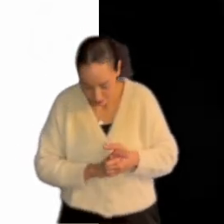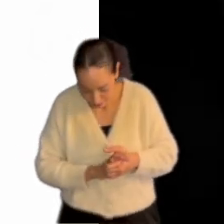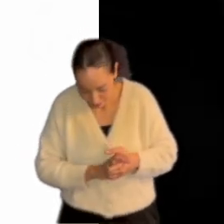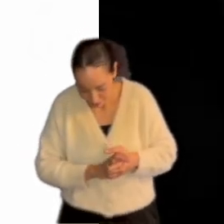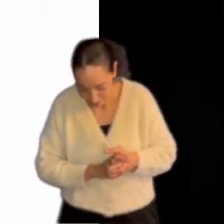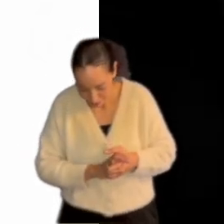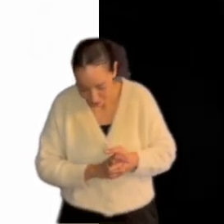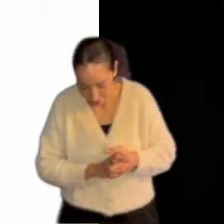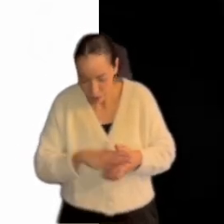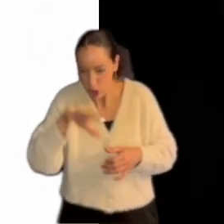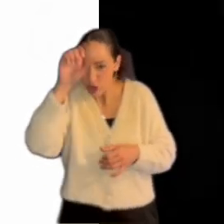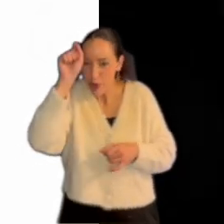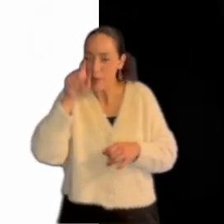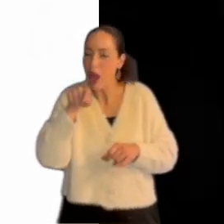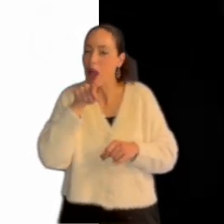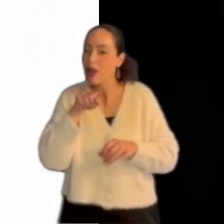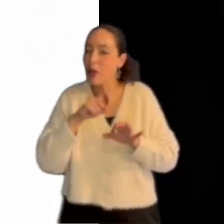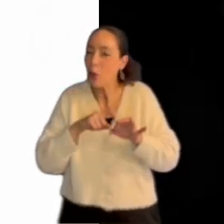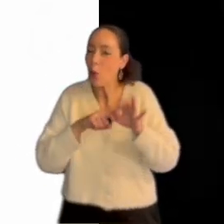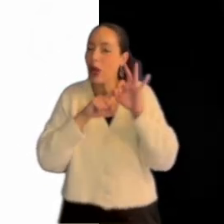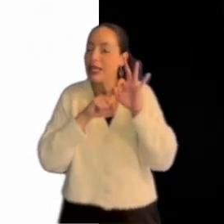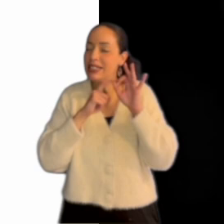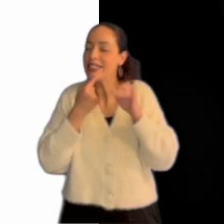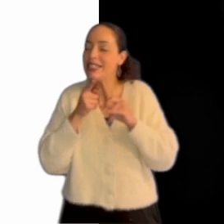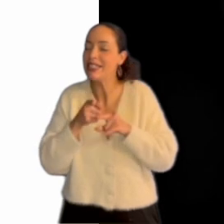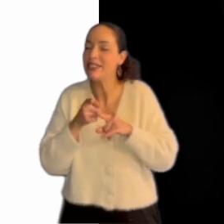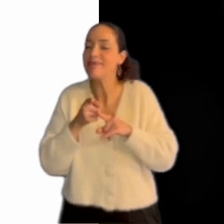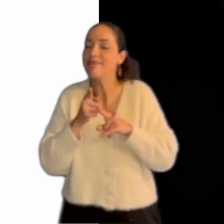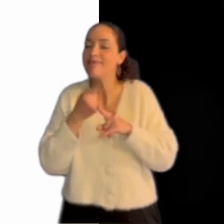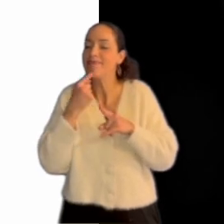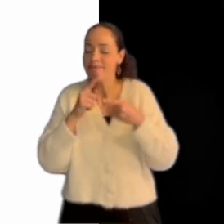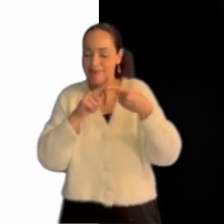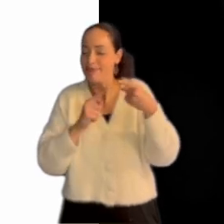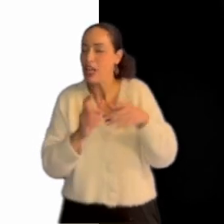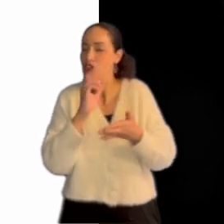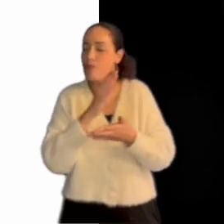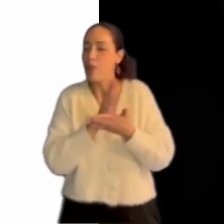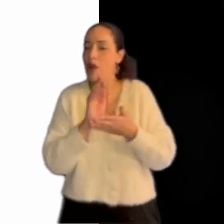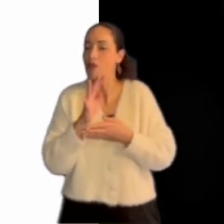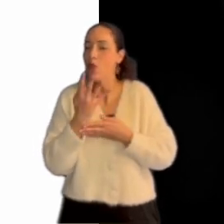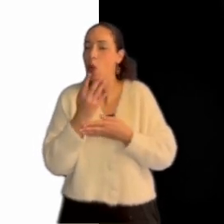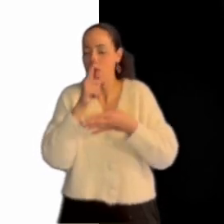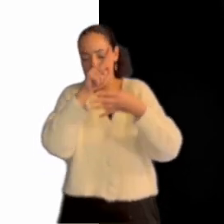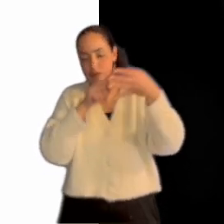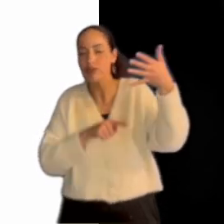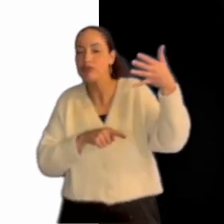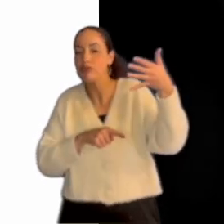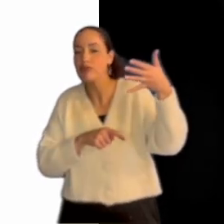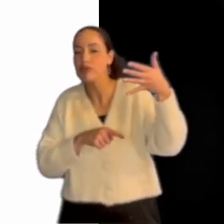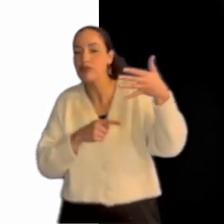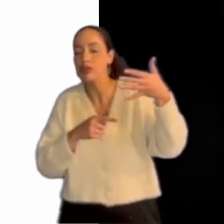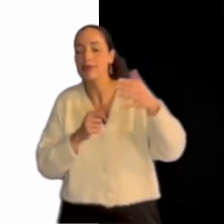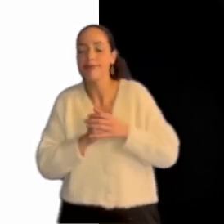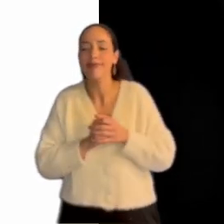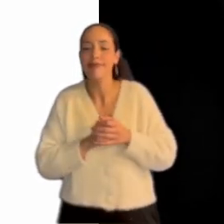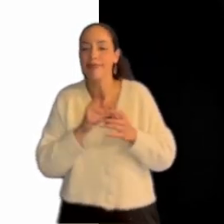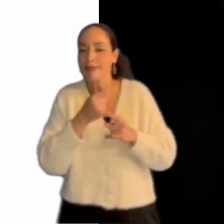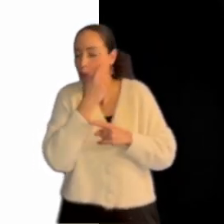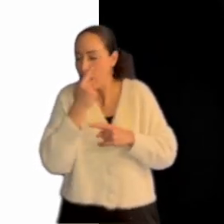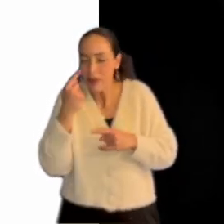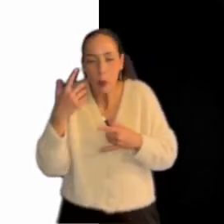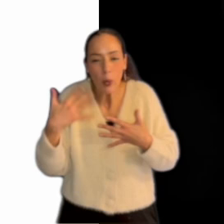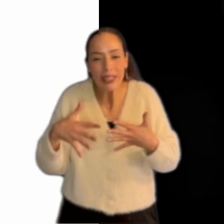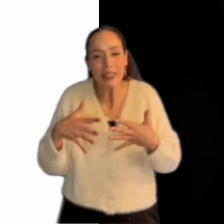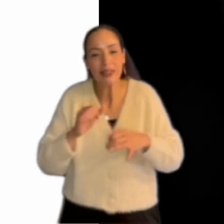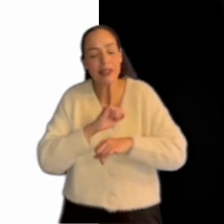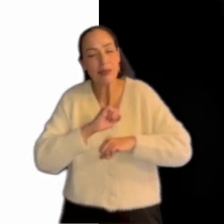empathy, withholding judgment and extending acceptance, bearing witness and holding space, story stewardship, understanding, curiosity